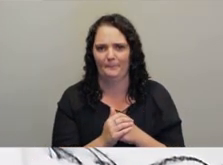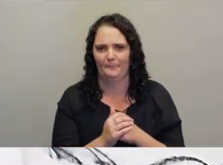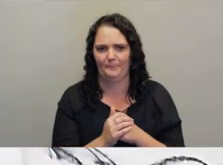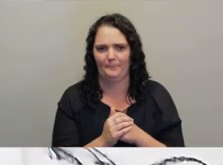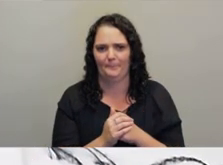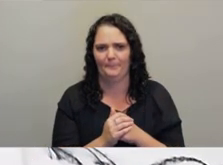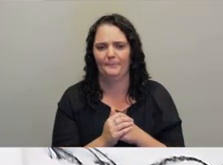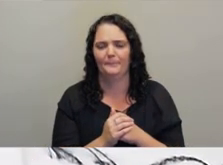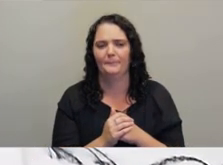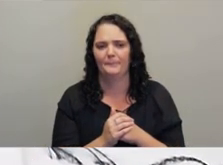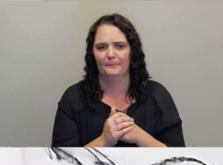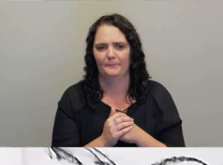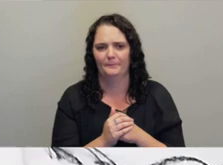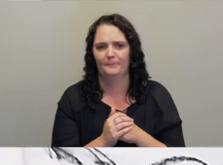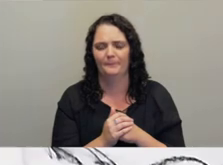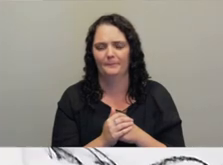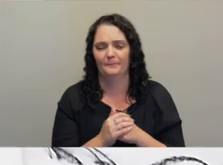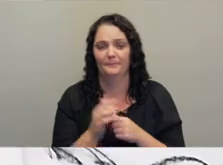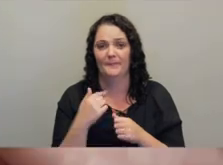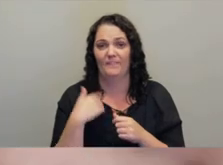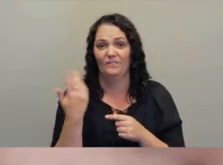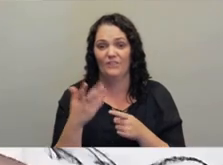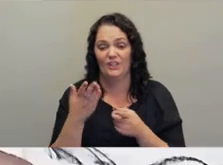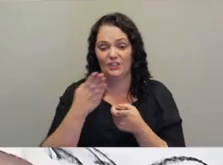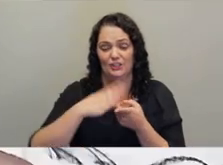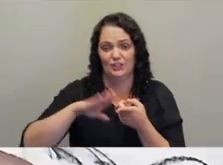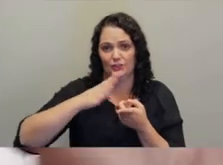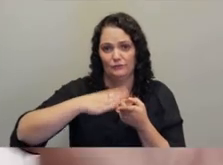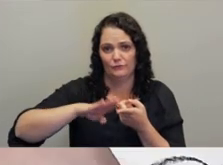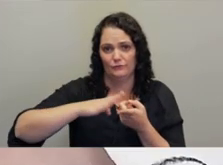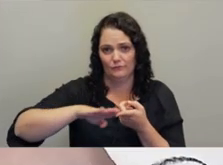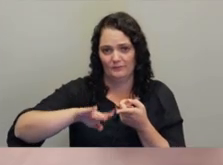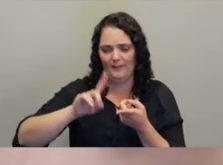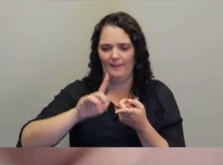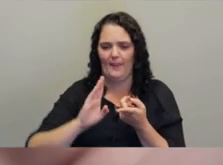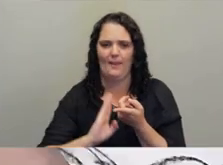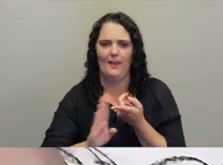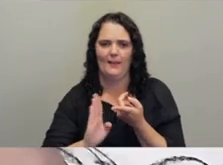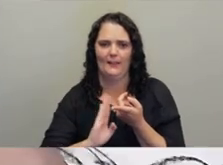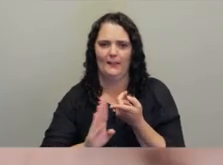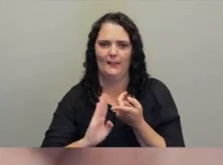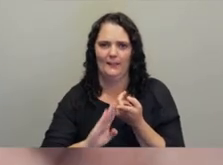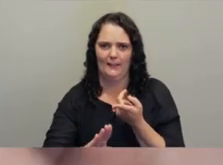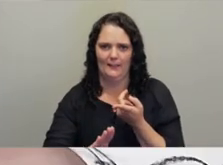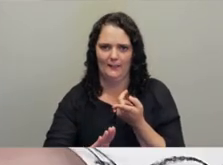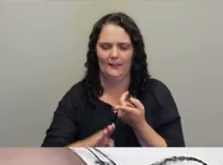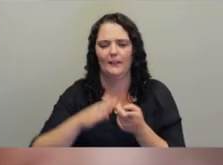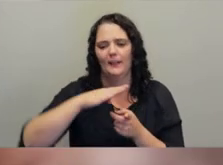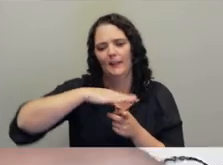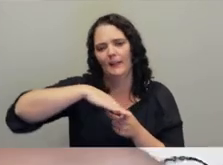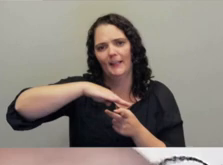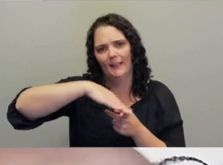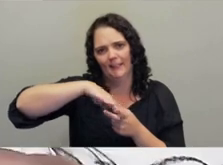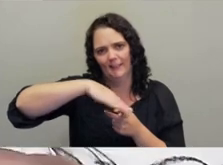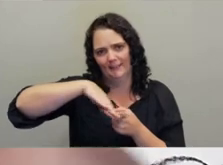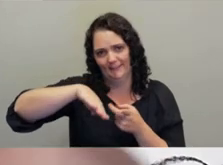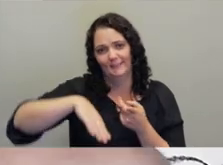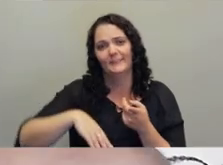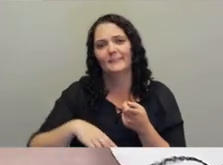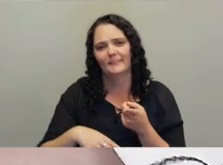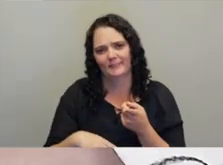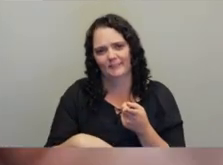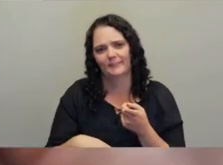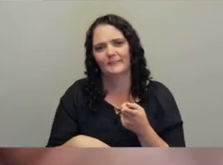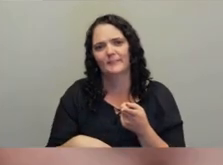both sides of the bamboo in order to taper it in like a pen point. Okay, again, cutting away from you. All